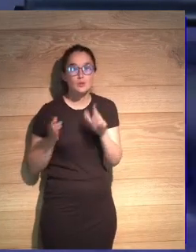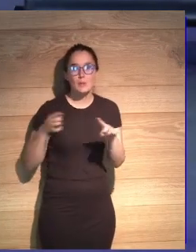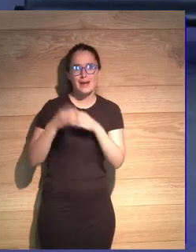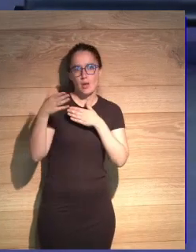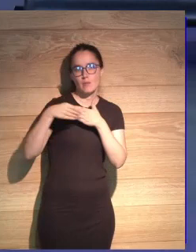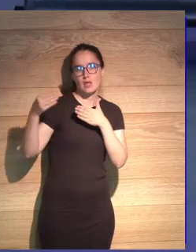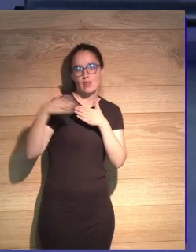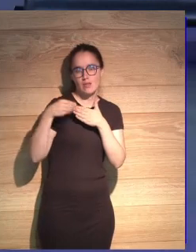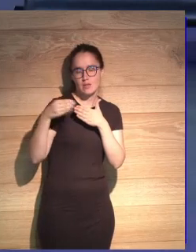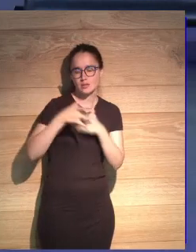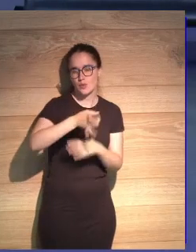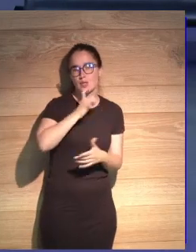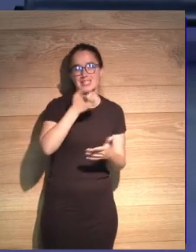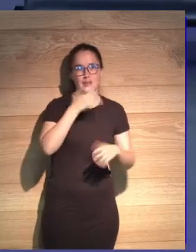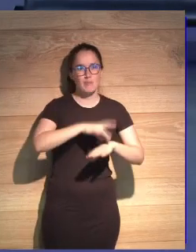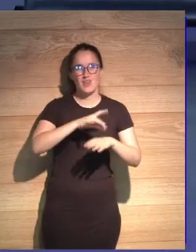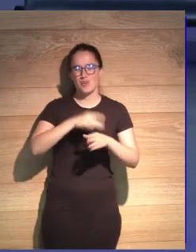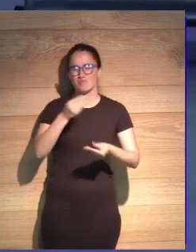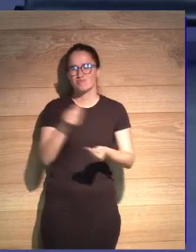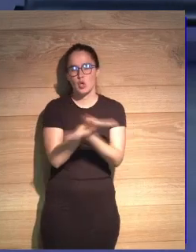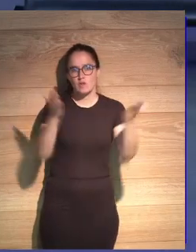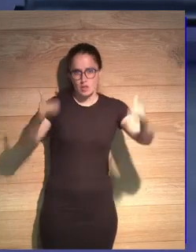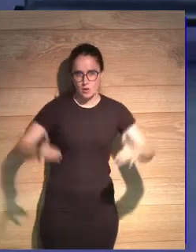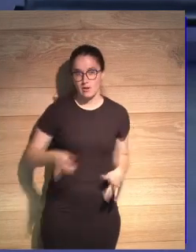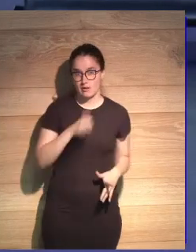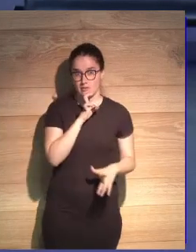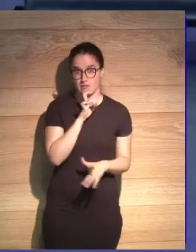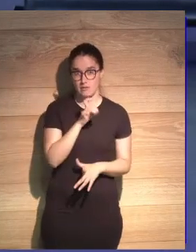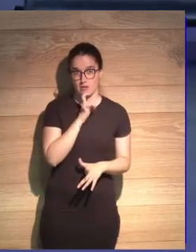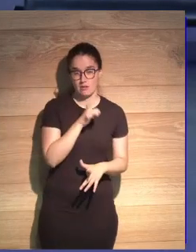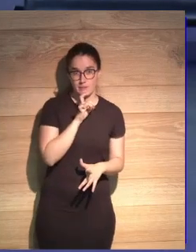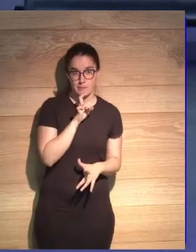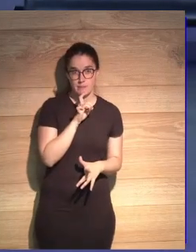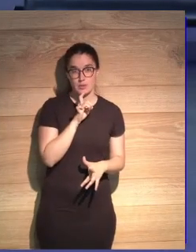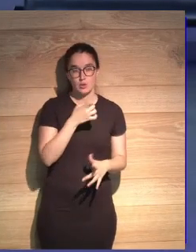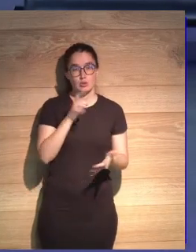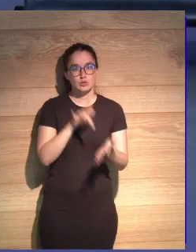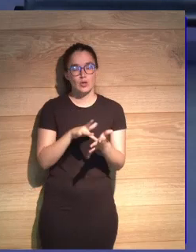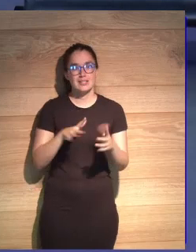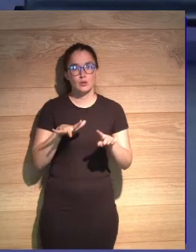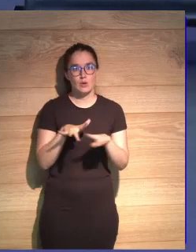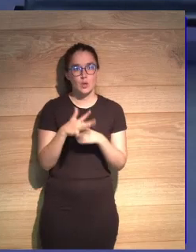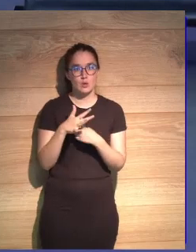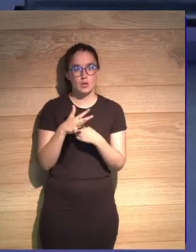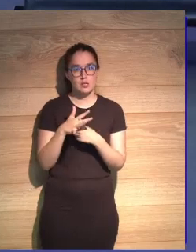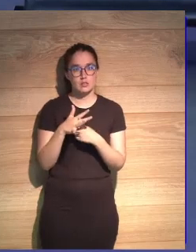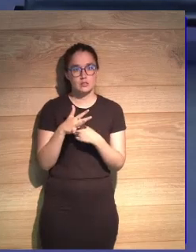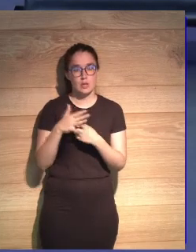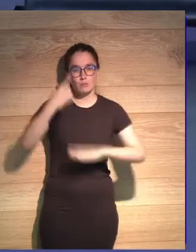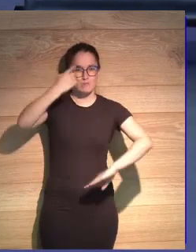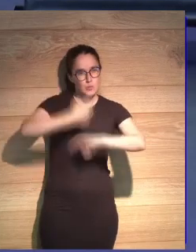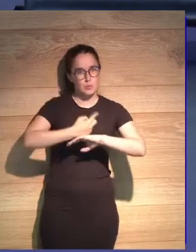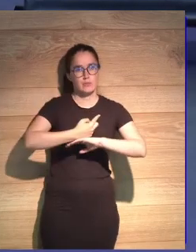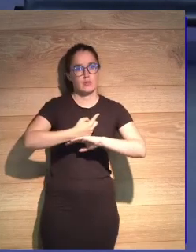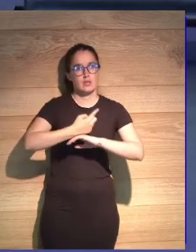with a product or a treatment with patients when the physician doesn't believe in the technology. We have